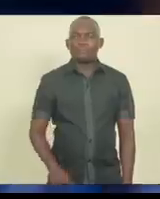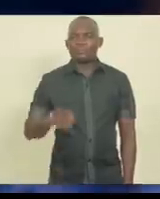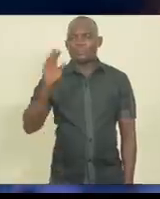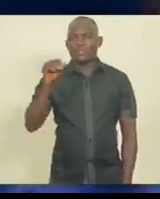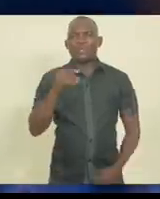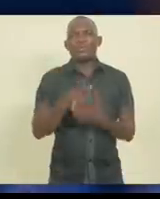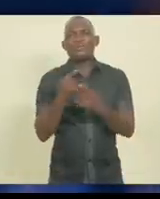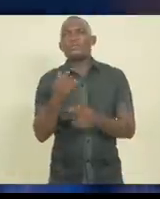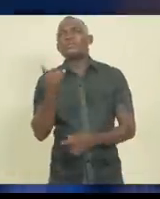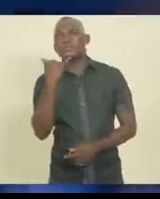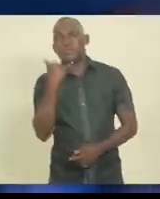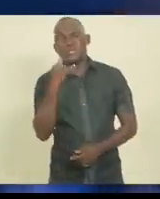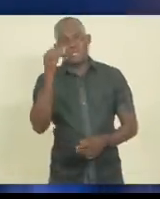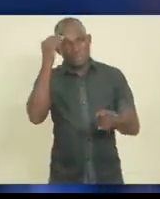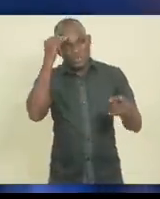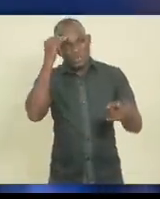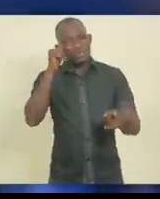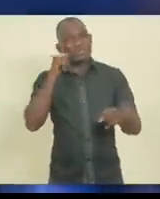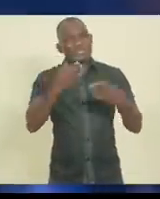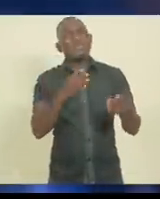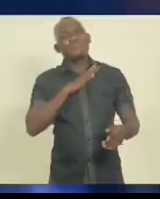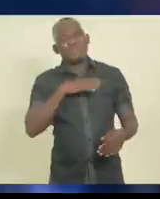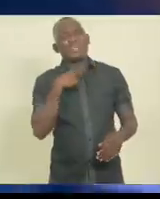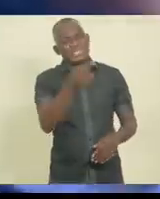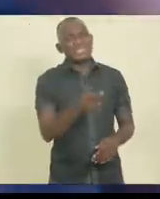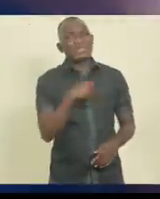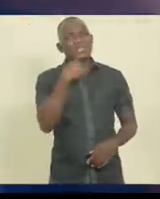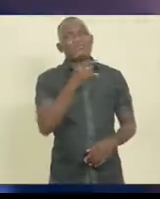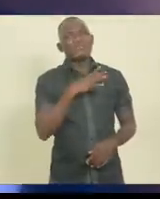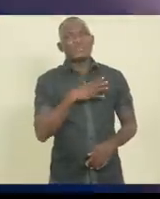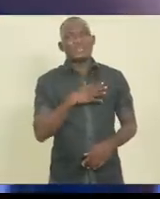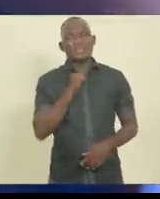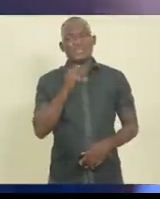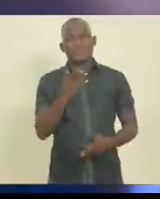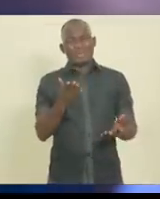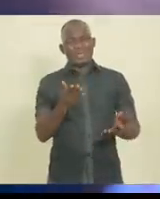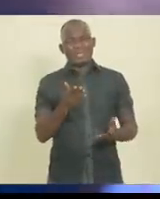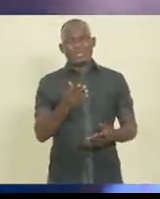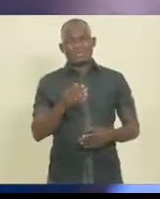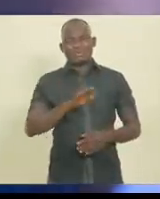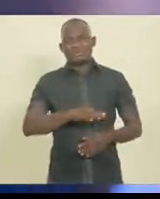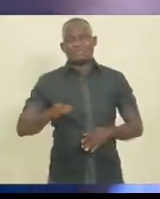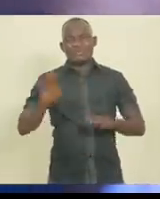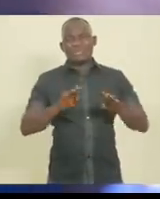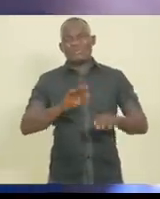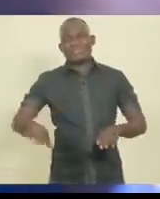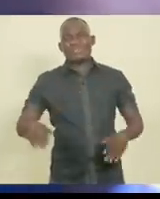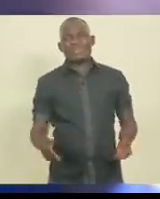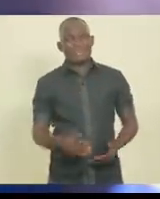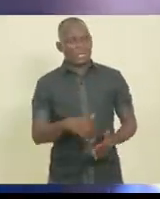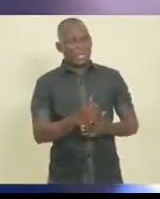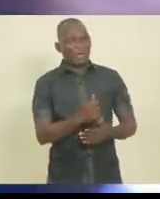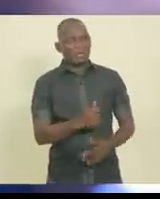so childish. How dare you talk to me like that? Look at me very well. Do you know how old I am? It doesn't matter how old you are. What you're doing is